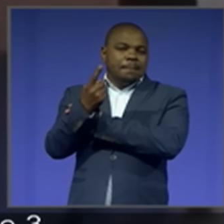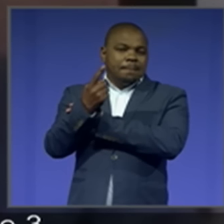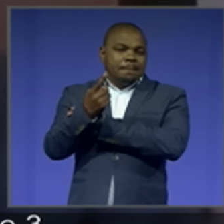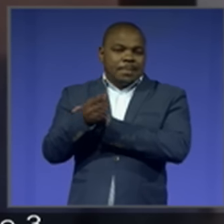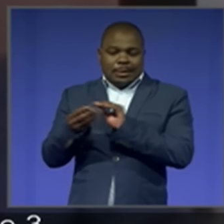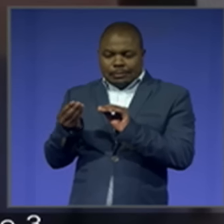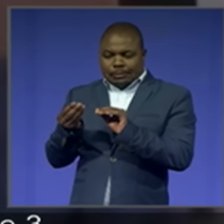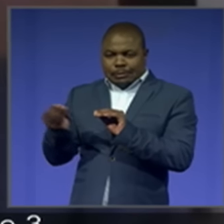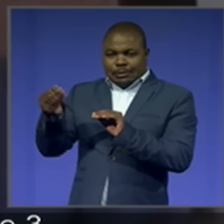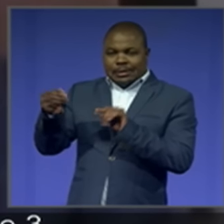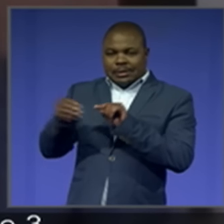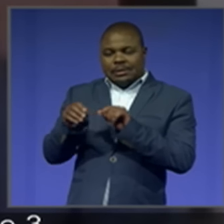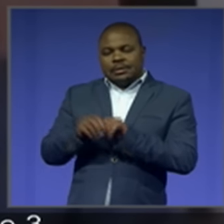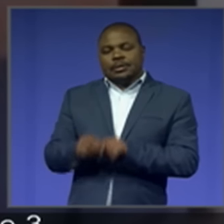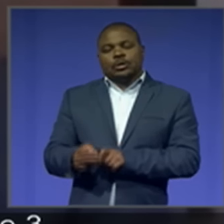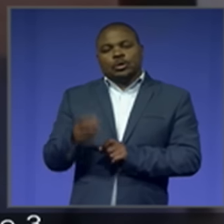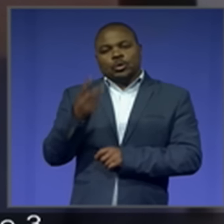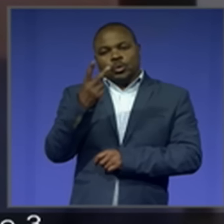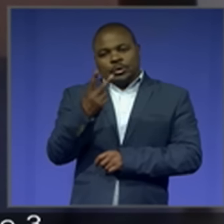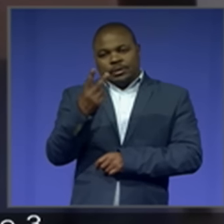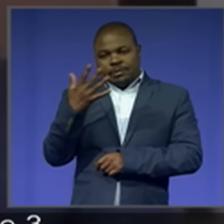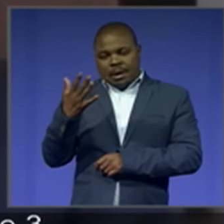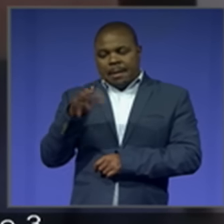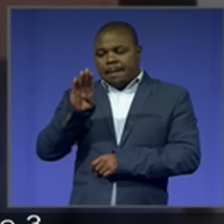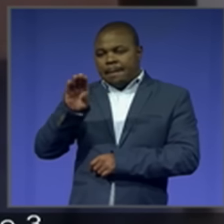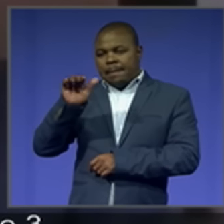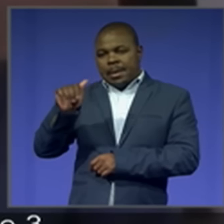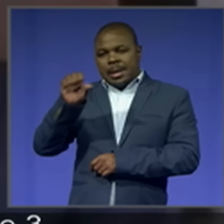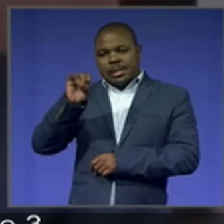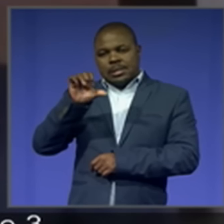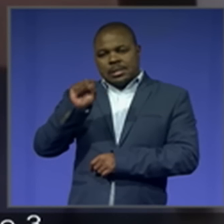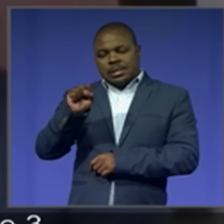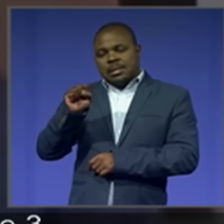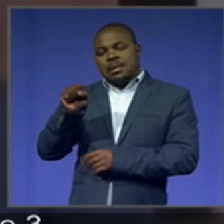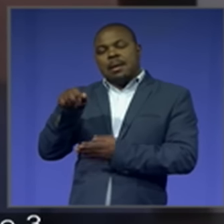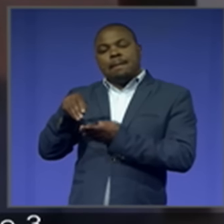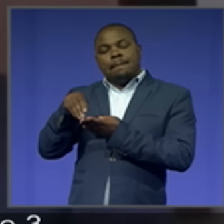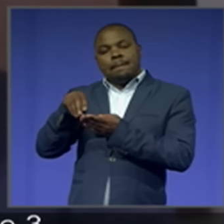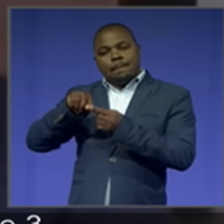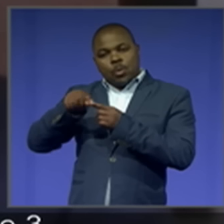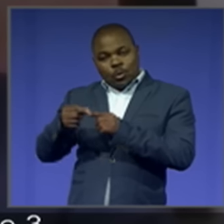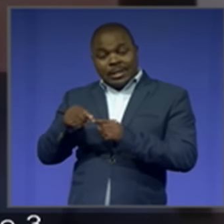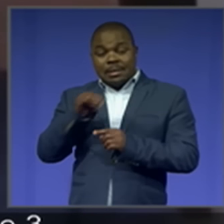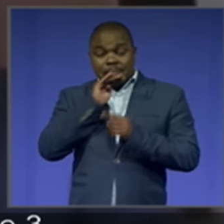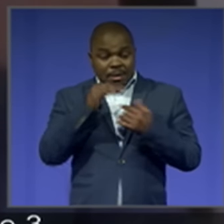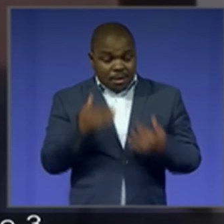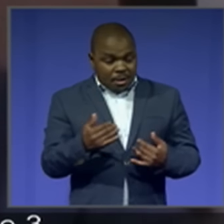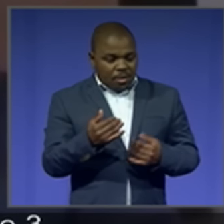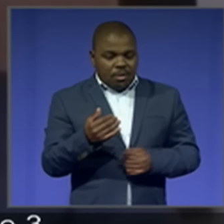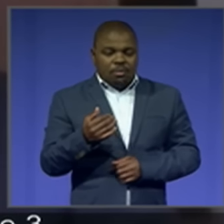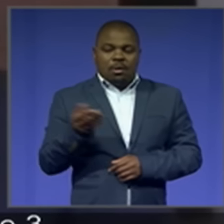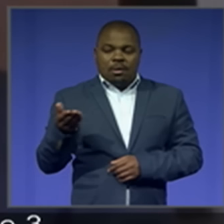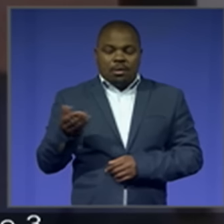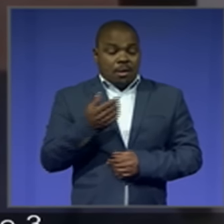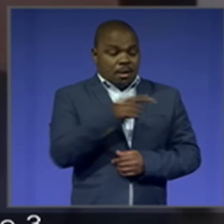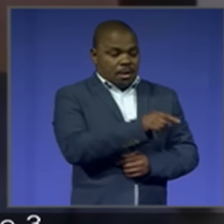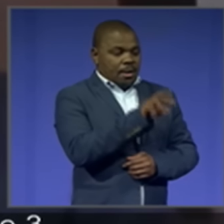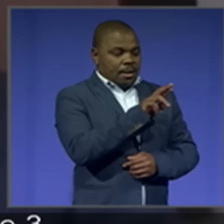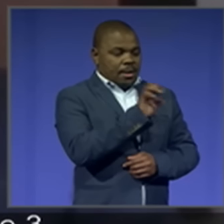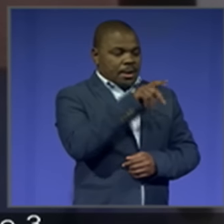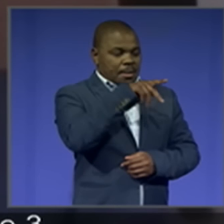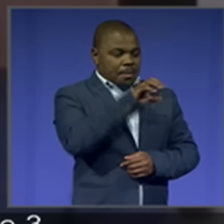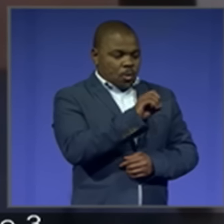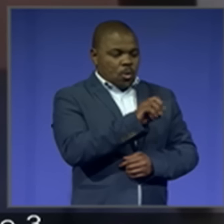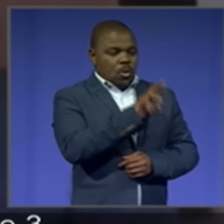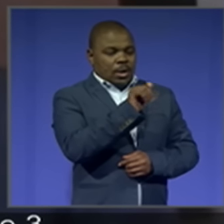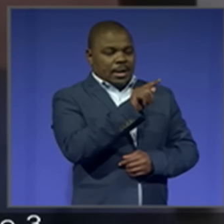interest rates di nyolotswe ka 25 basis points o bolela hore the repurchase rate leng the repo rate is a 7%